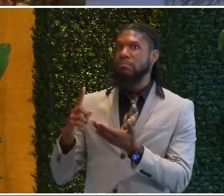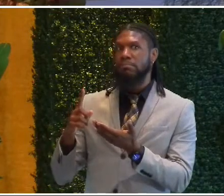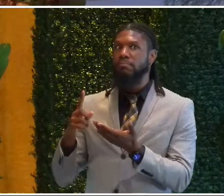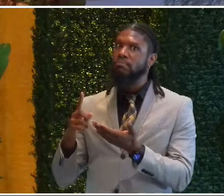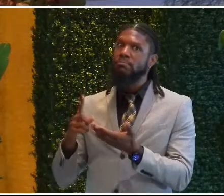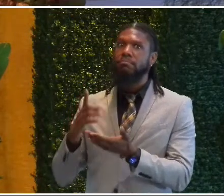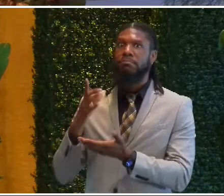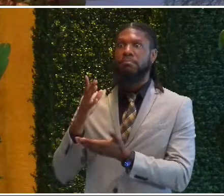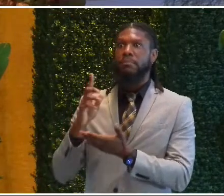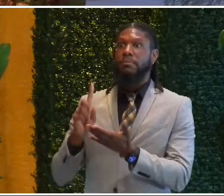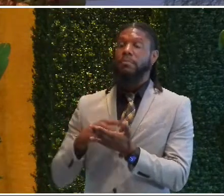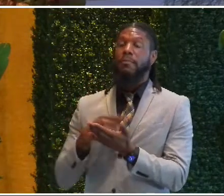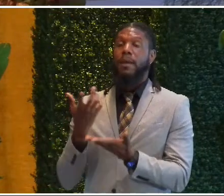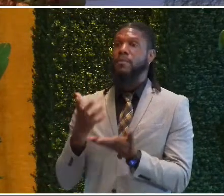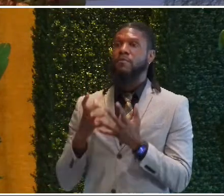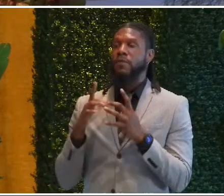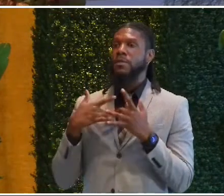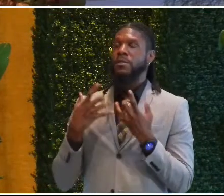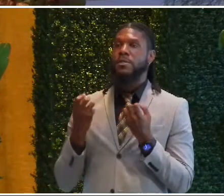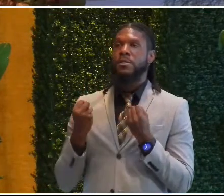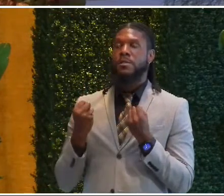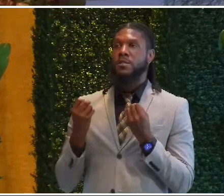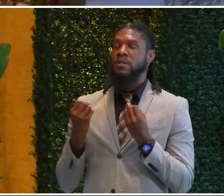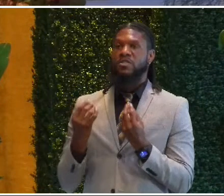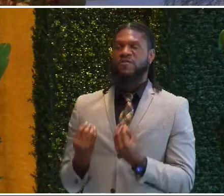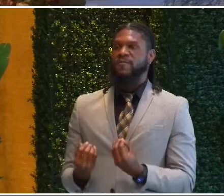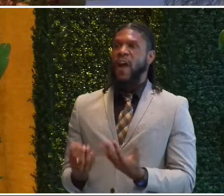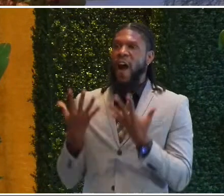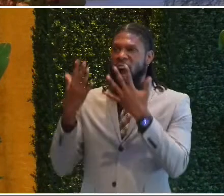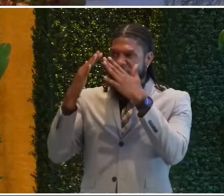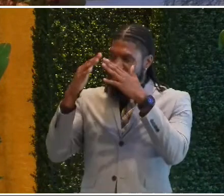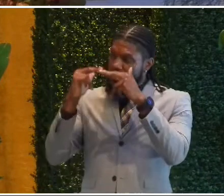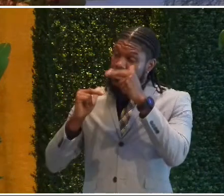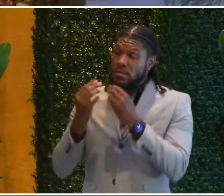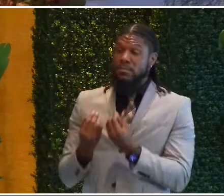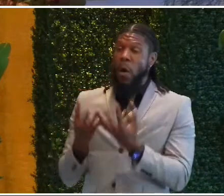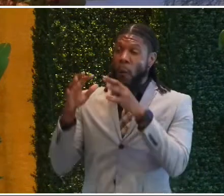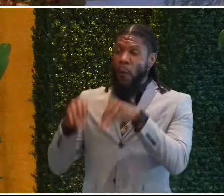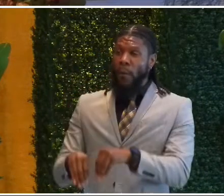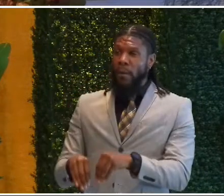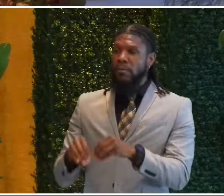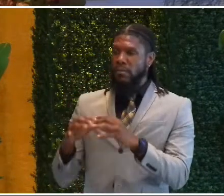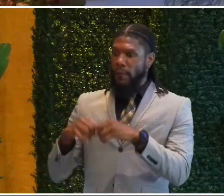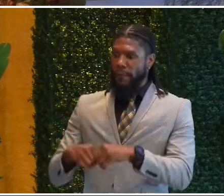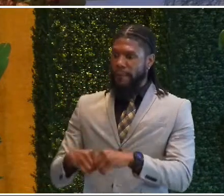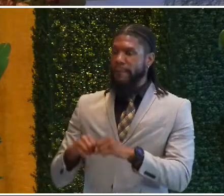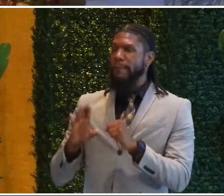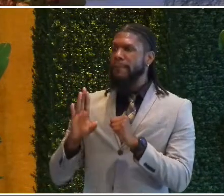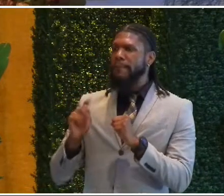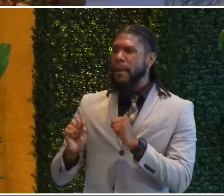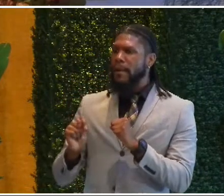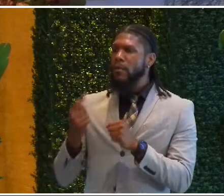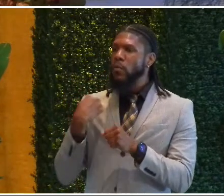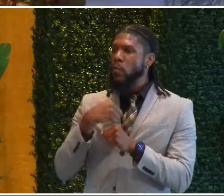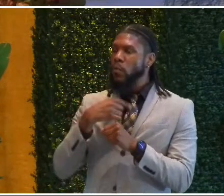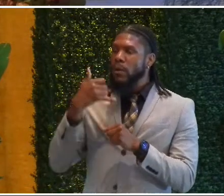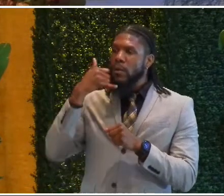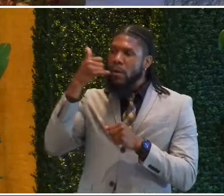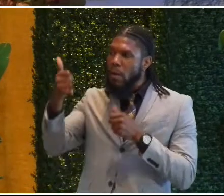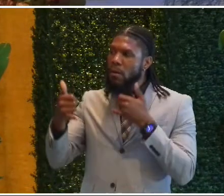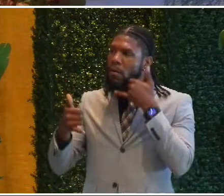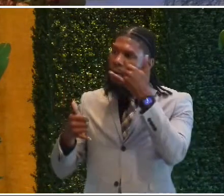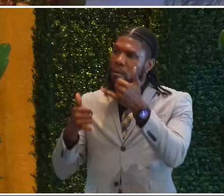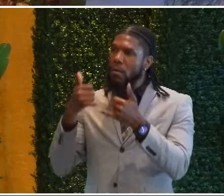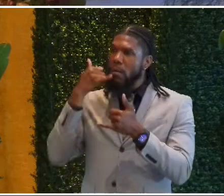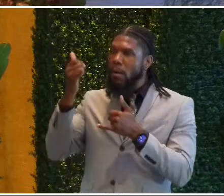right? When I'm making those calls, and my aunt is making those calls, we're not calling people who helped us get